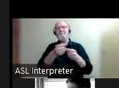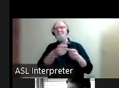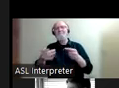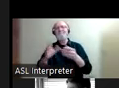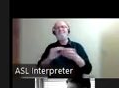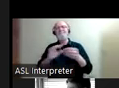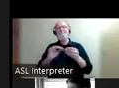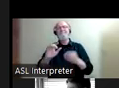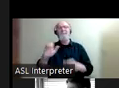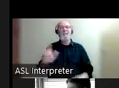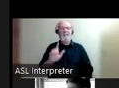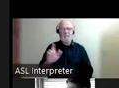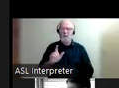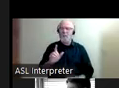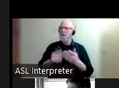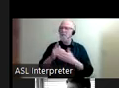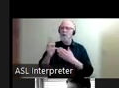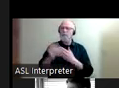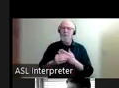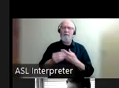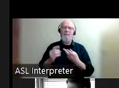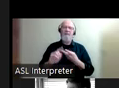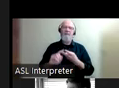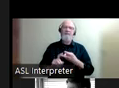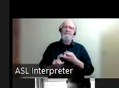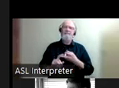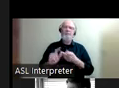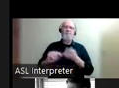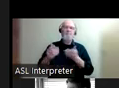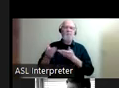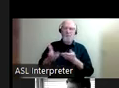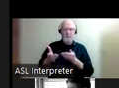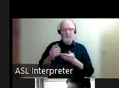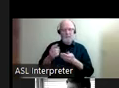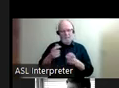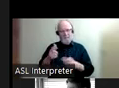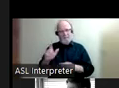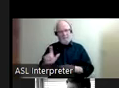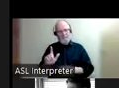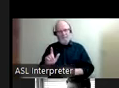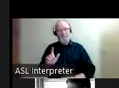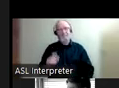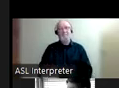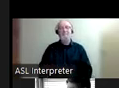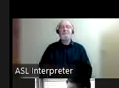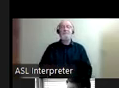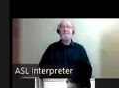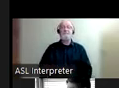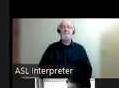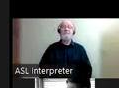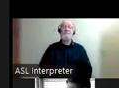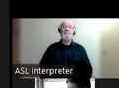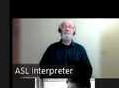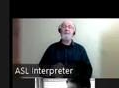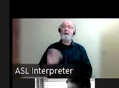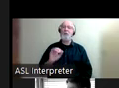from programs and services that we offer. And also I